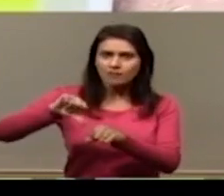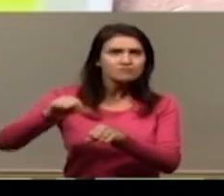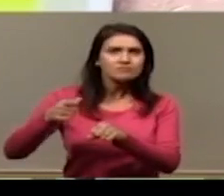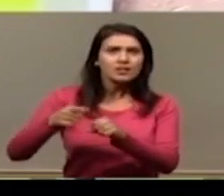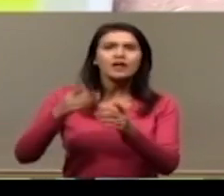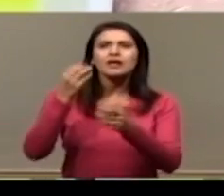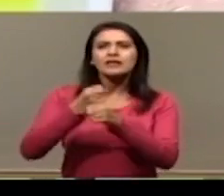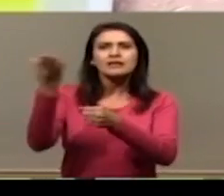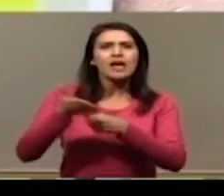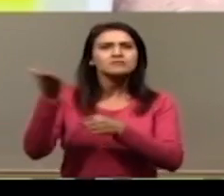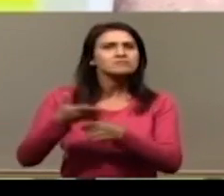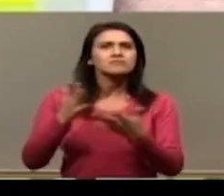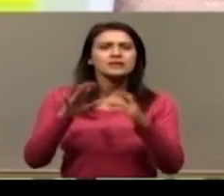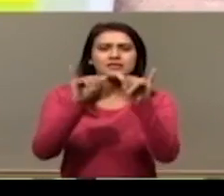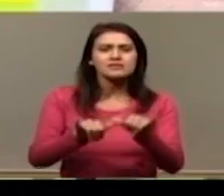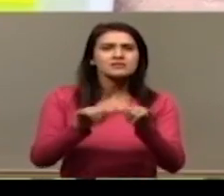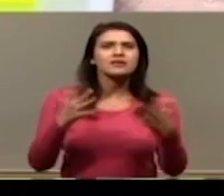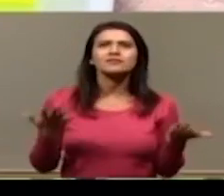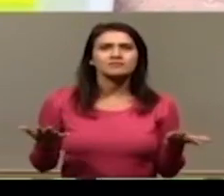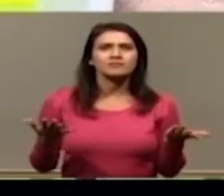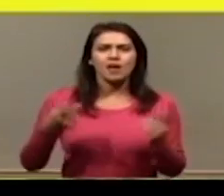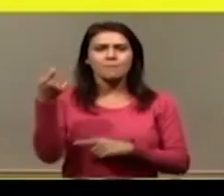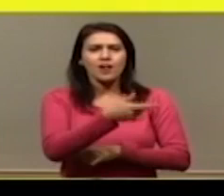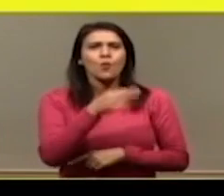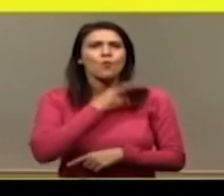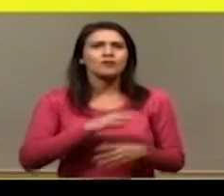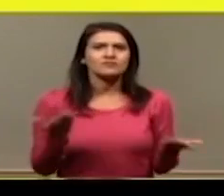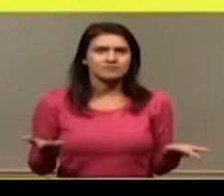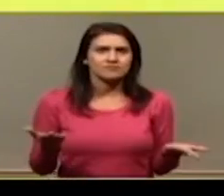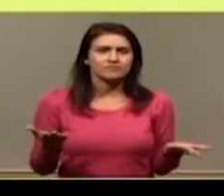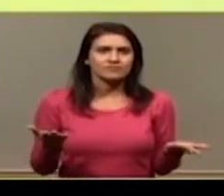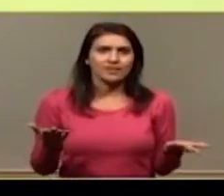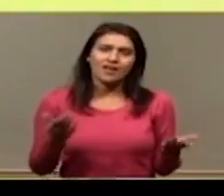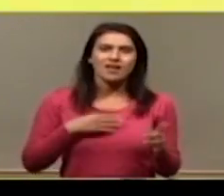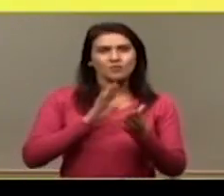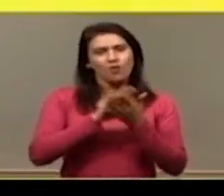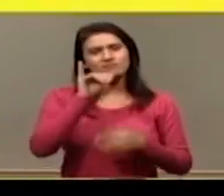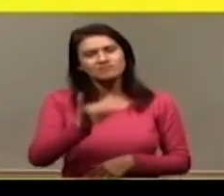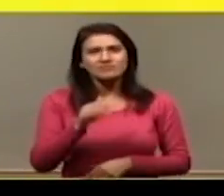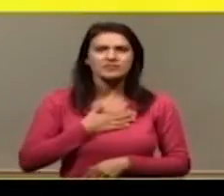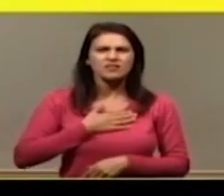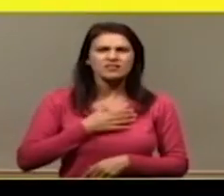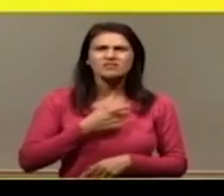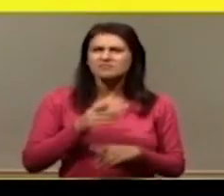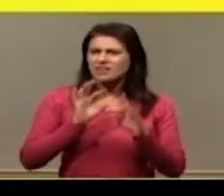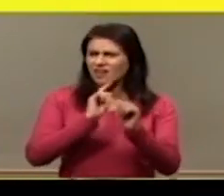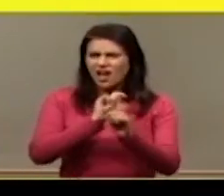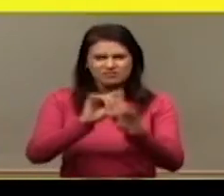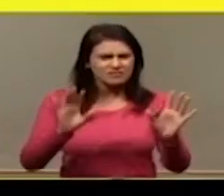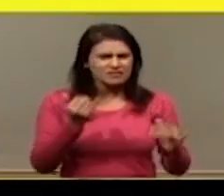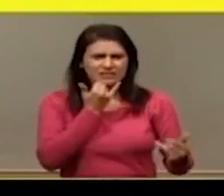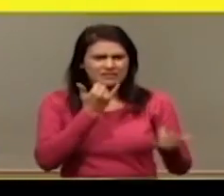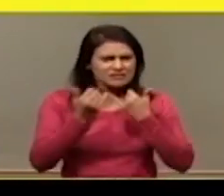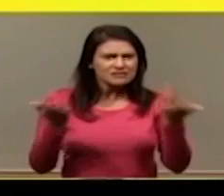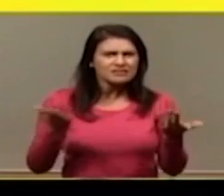why will the guest come and stay with us? Why will the guest pay money if he doesn't receive service from a well trained person? That's what his